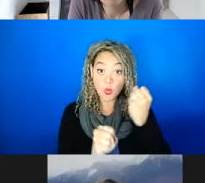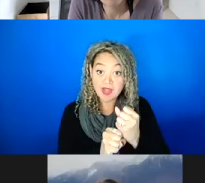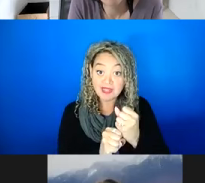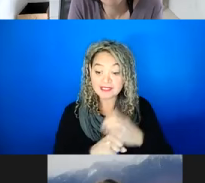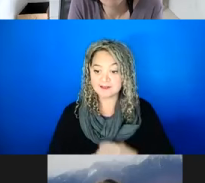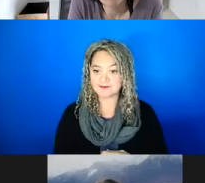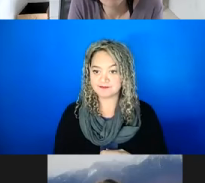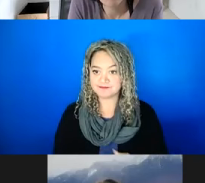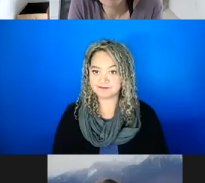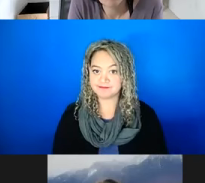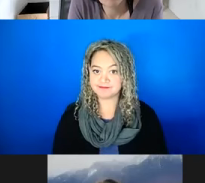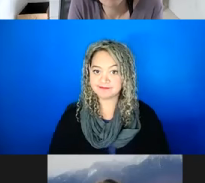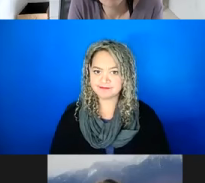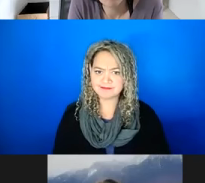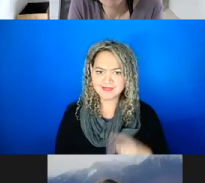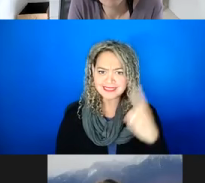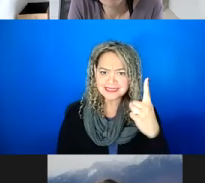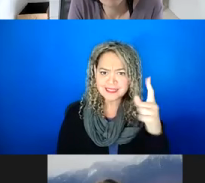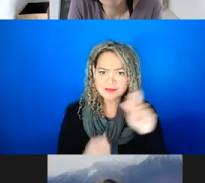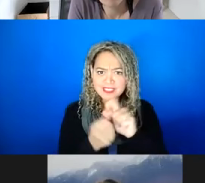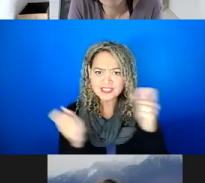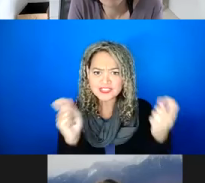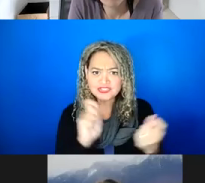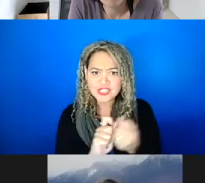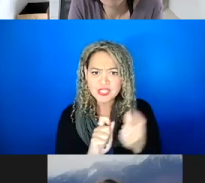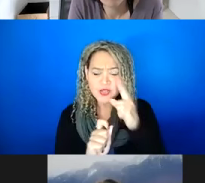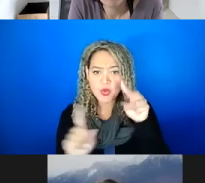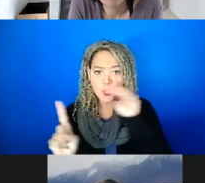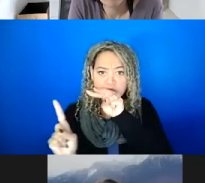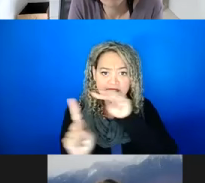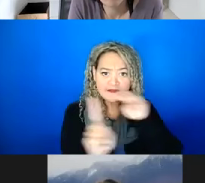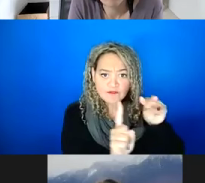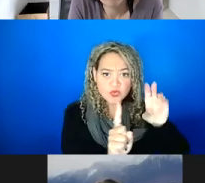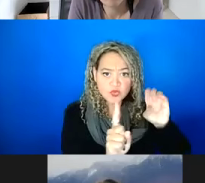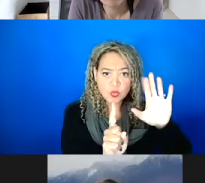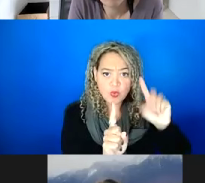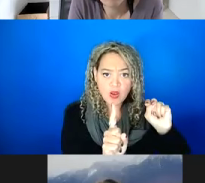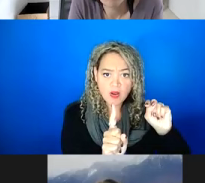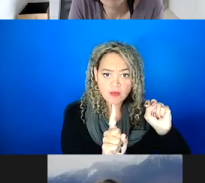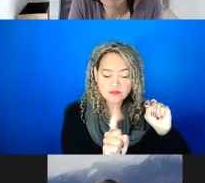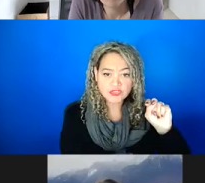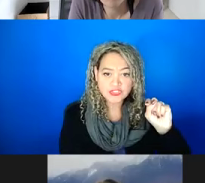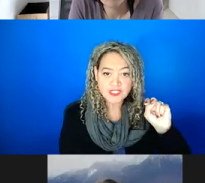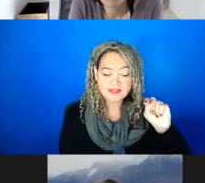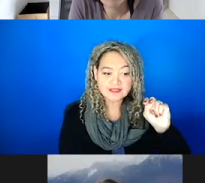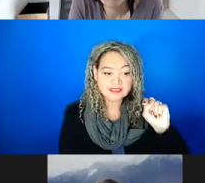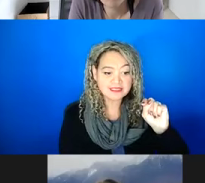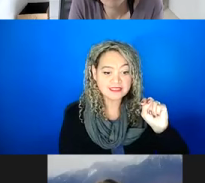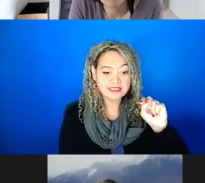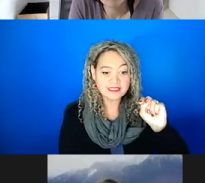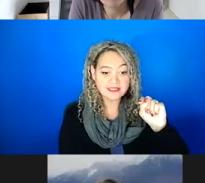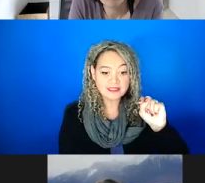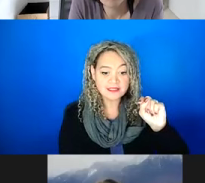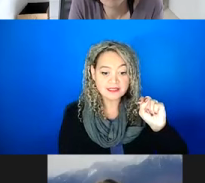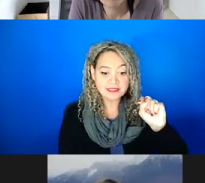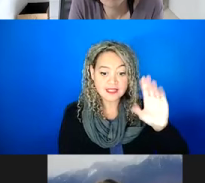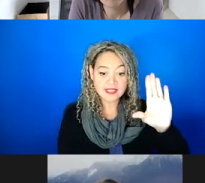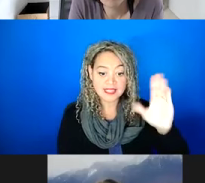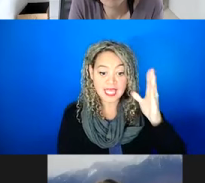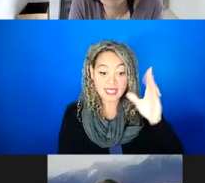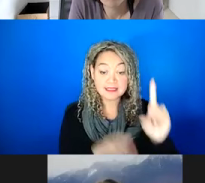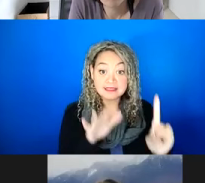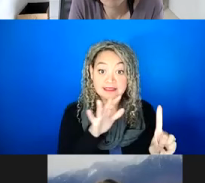Something changes when we view objects that appears to produce